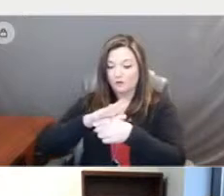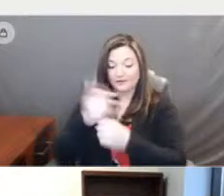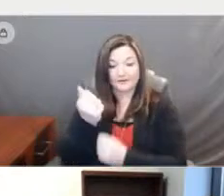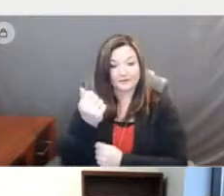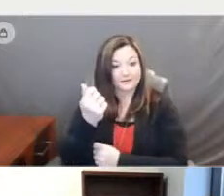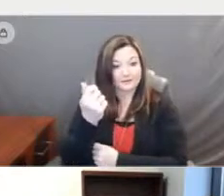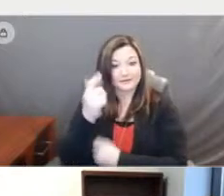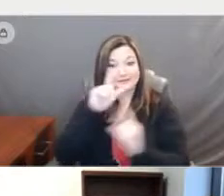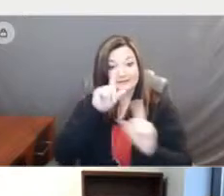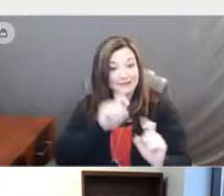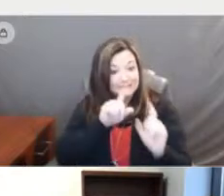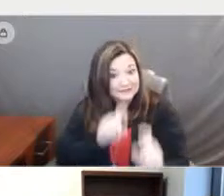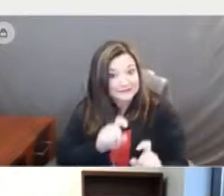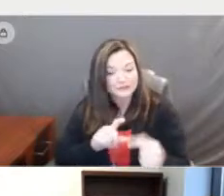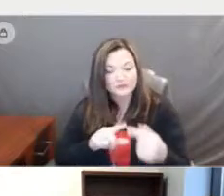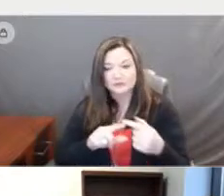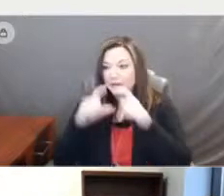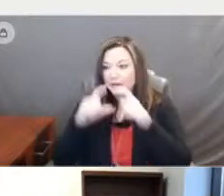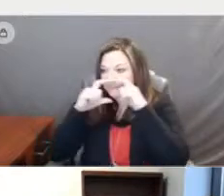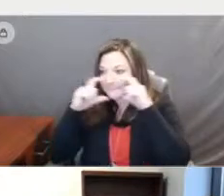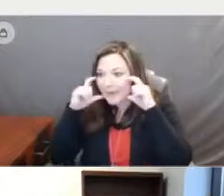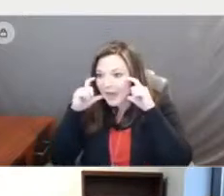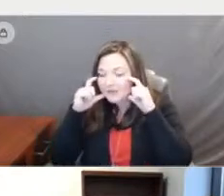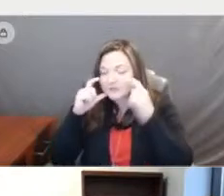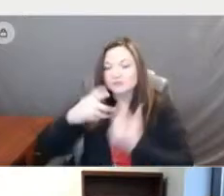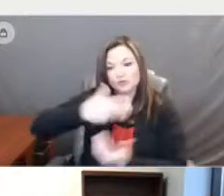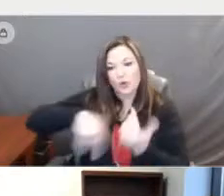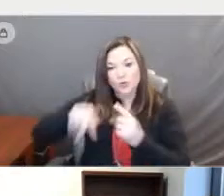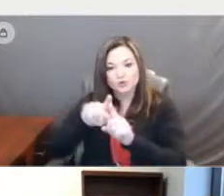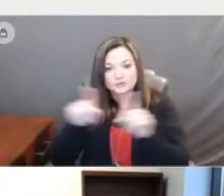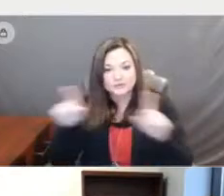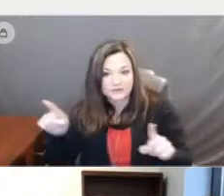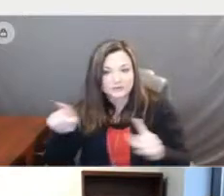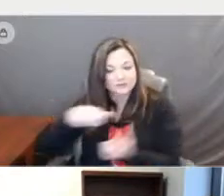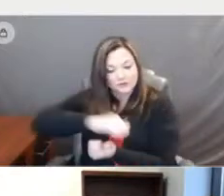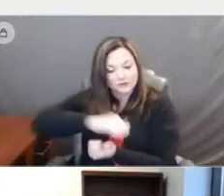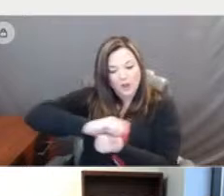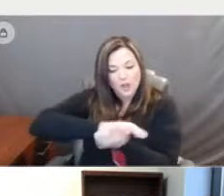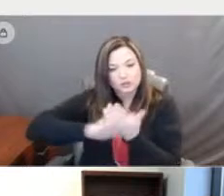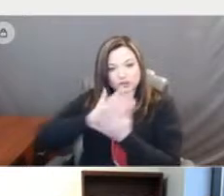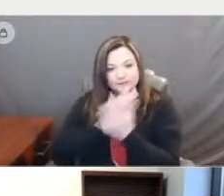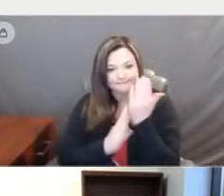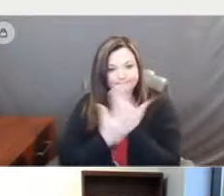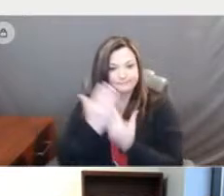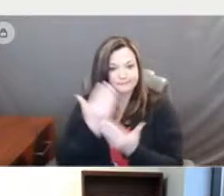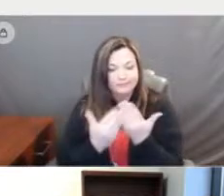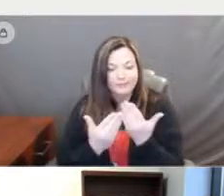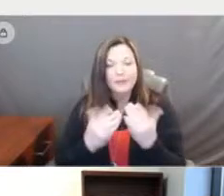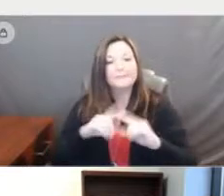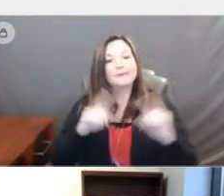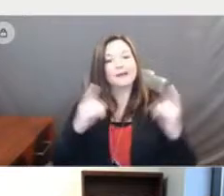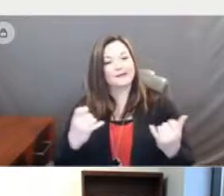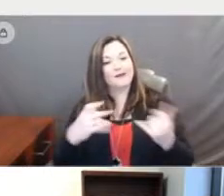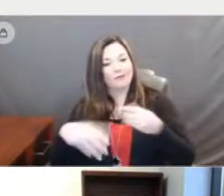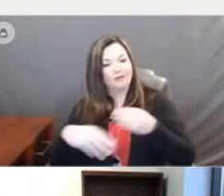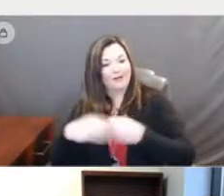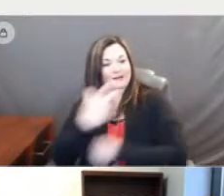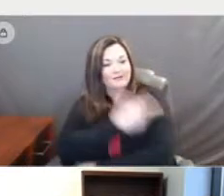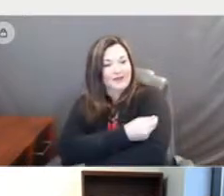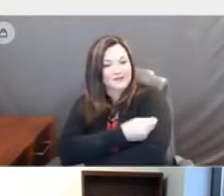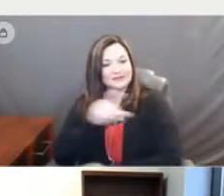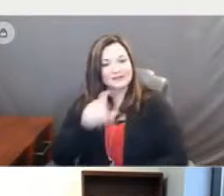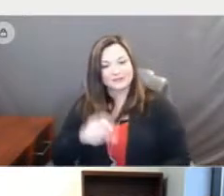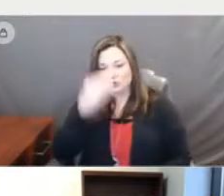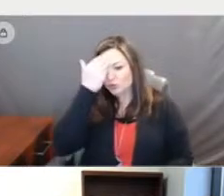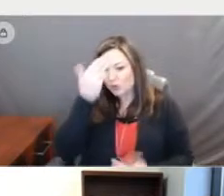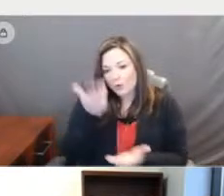testing and wearing our mask and watching our distance and washing our hands. It's about knowing the facts of the vaccine. And so